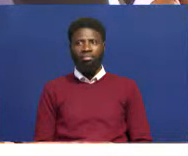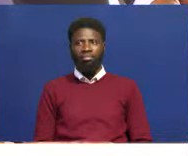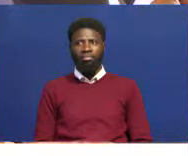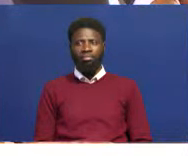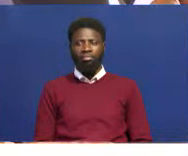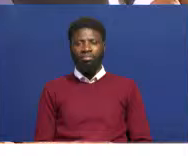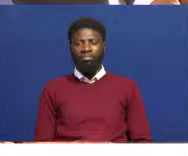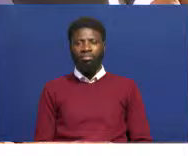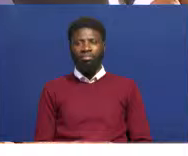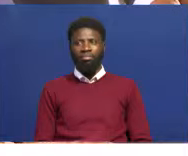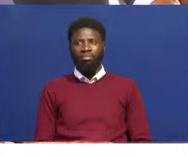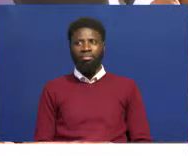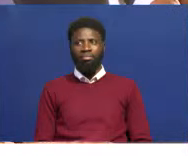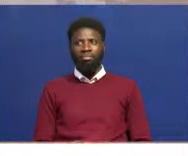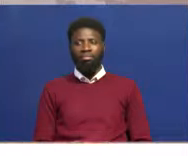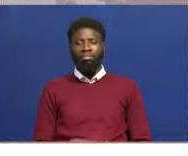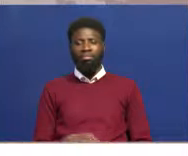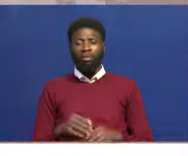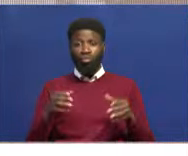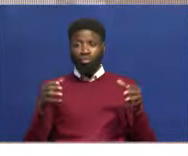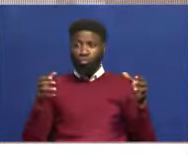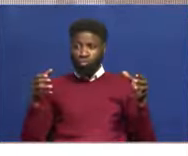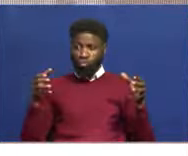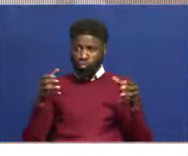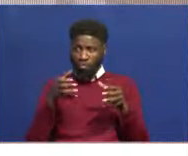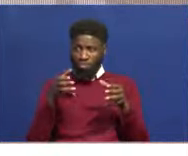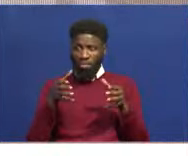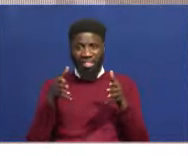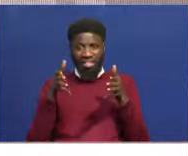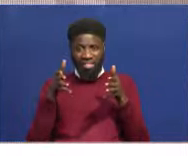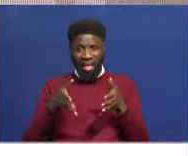As the present generation of South Sudanese,